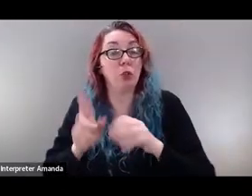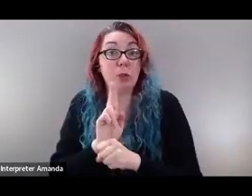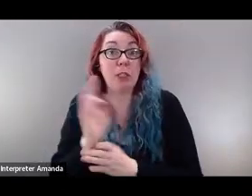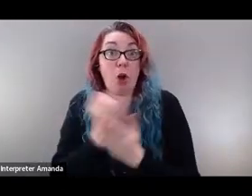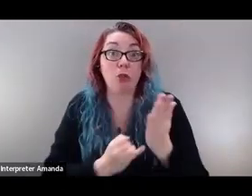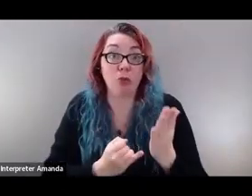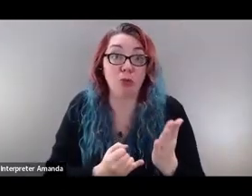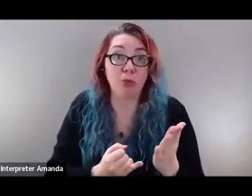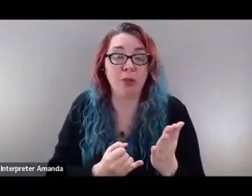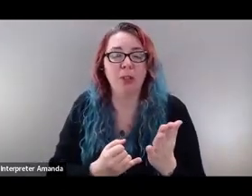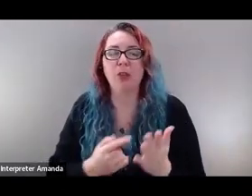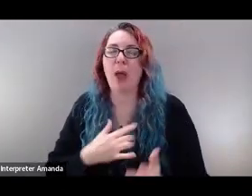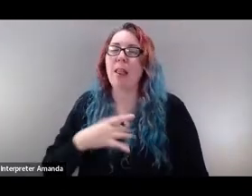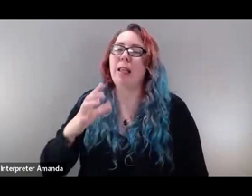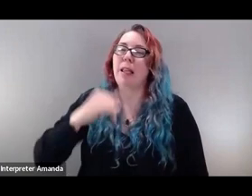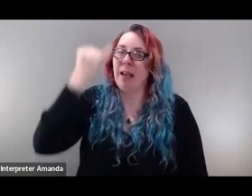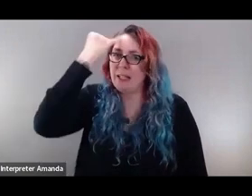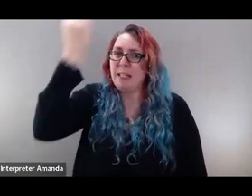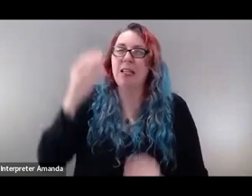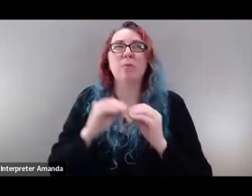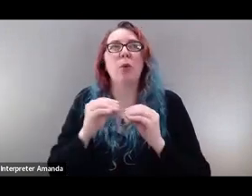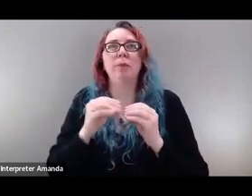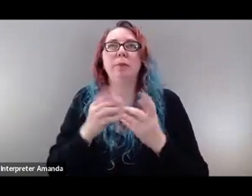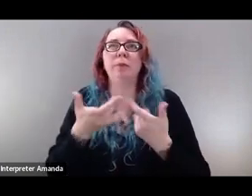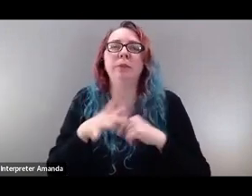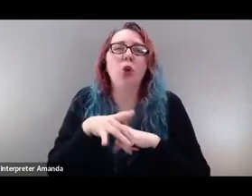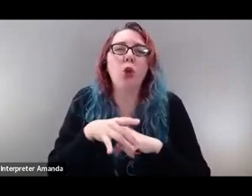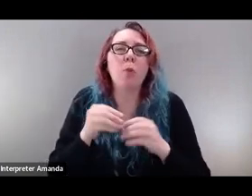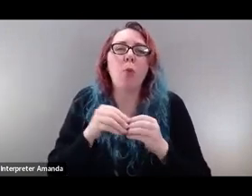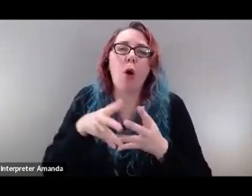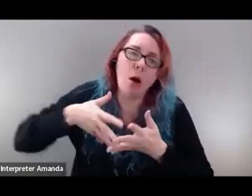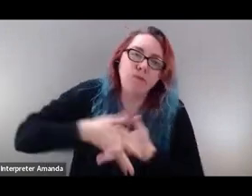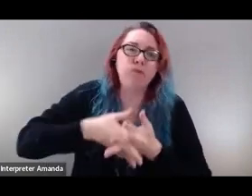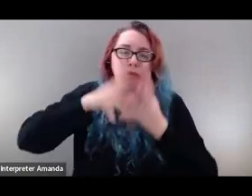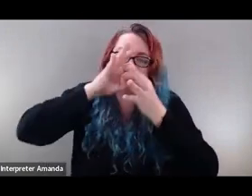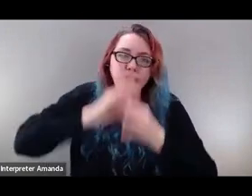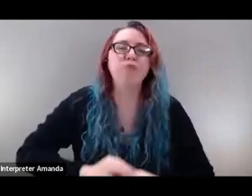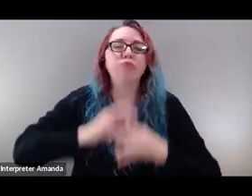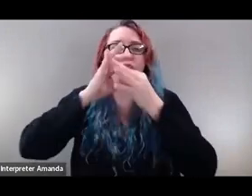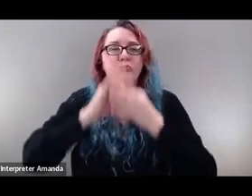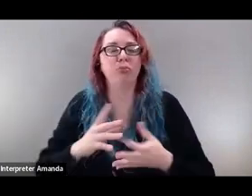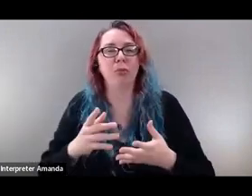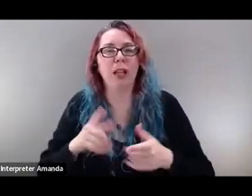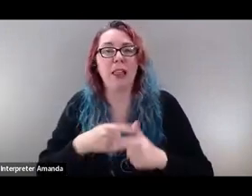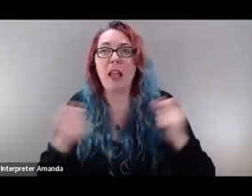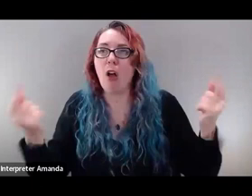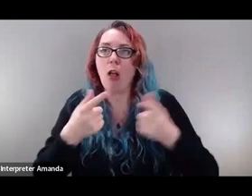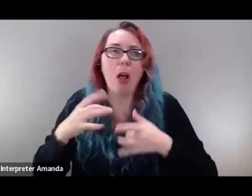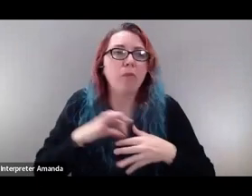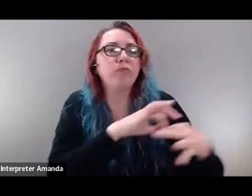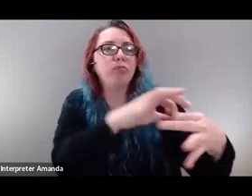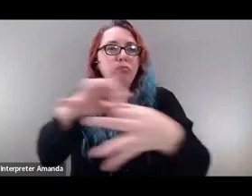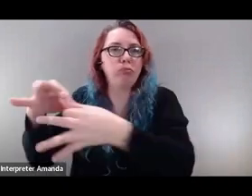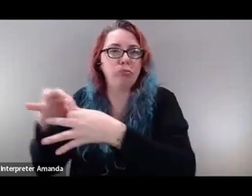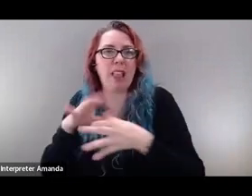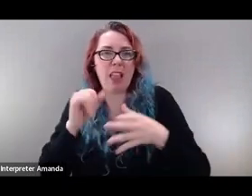just, again, getting back to that organic and that creating it really as this wonderful connective tissue, bringing everyone together, but also